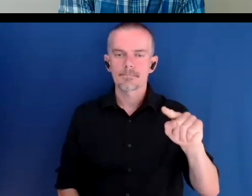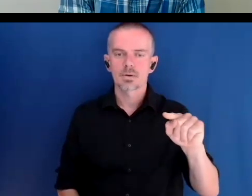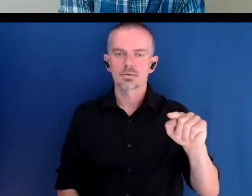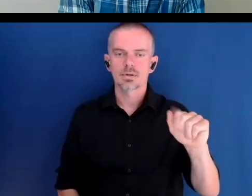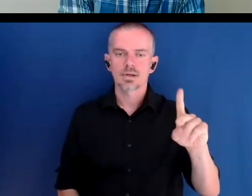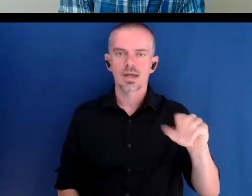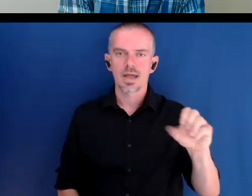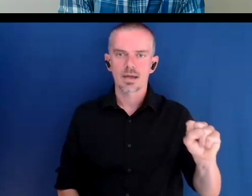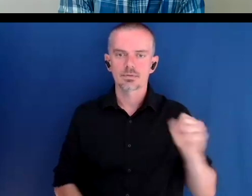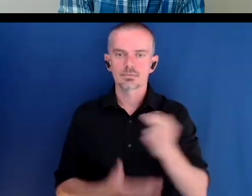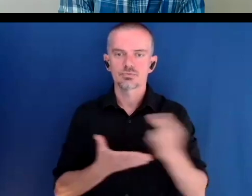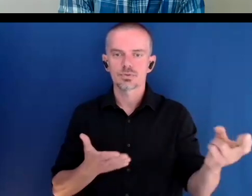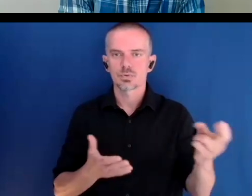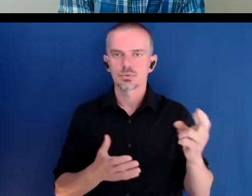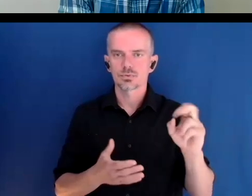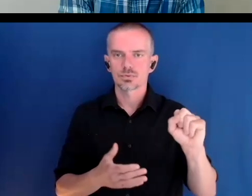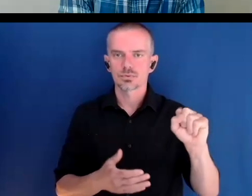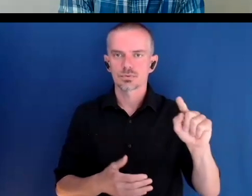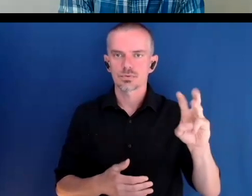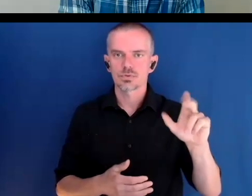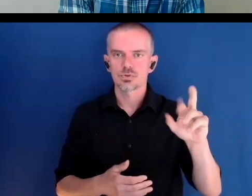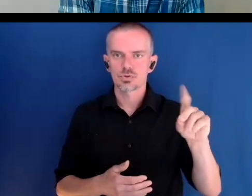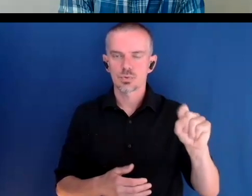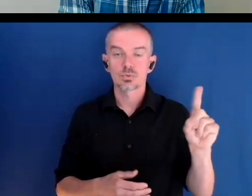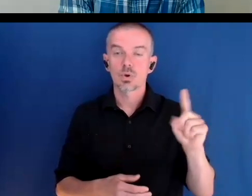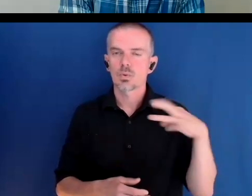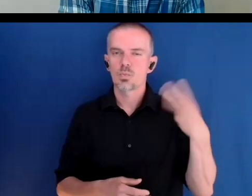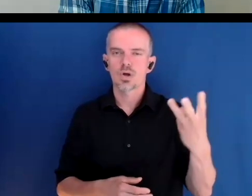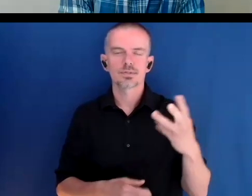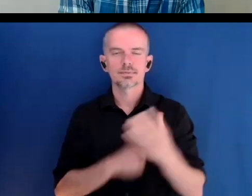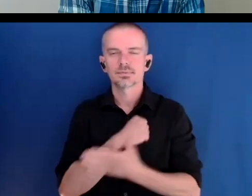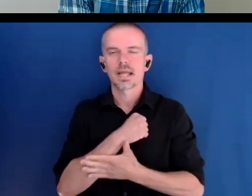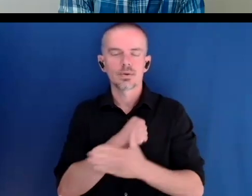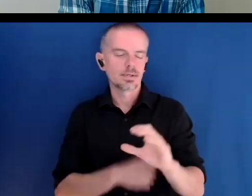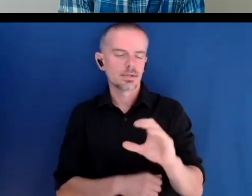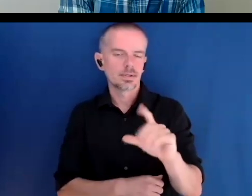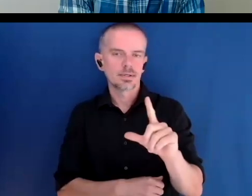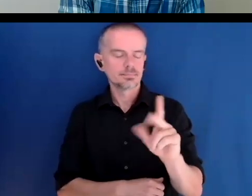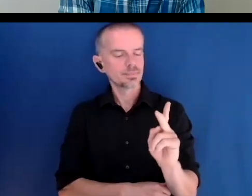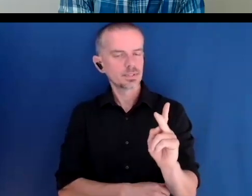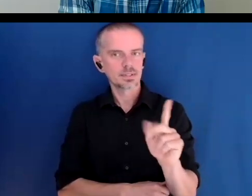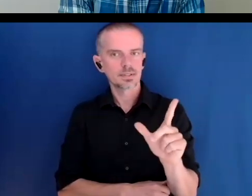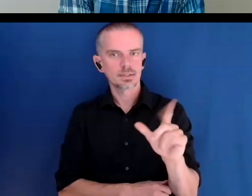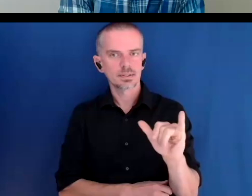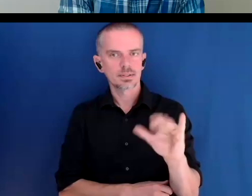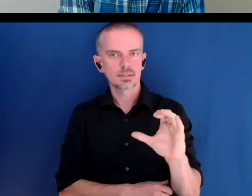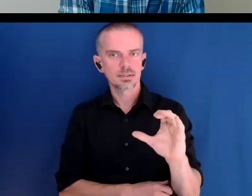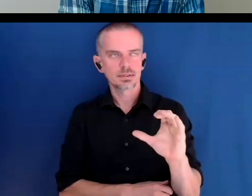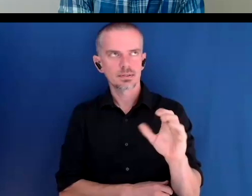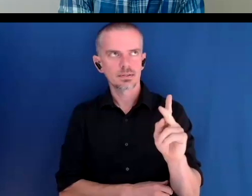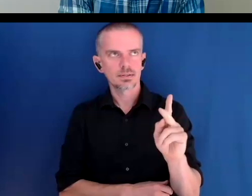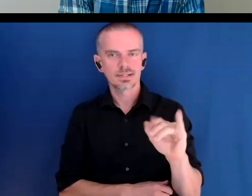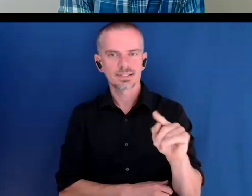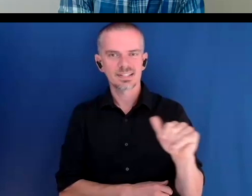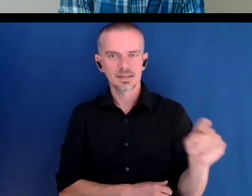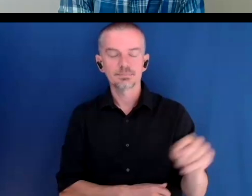in Klickitat County, Washington. I guess by way of a little bit of context, we haven't been around as